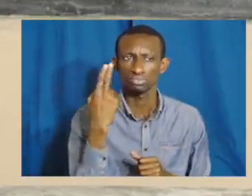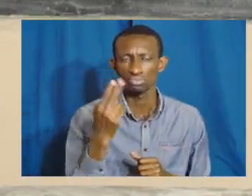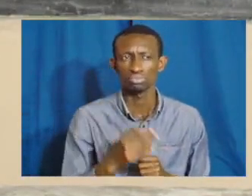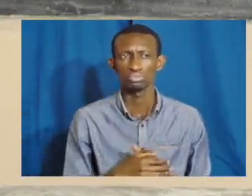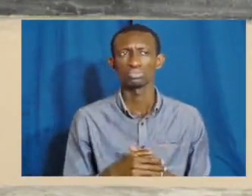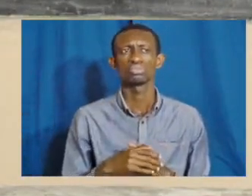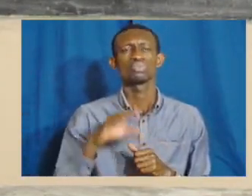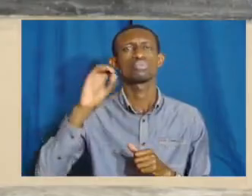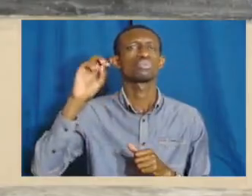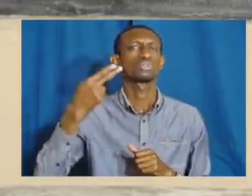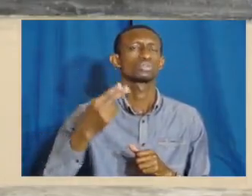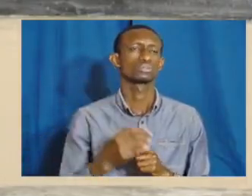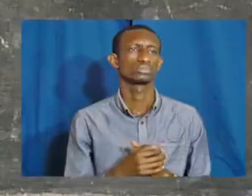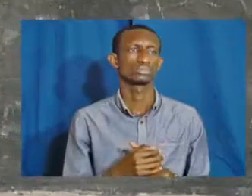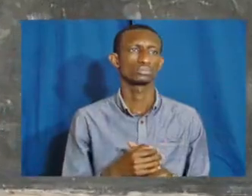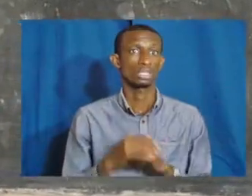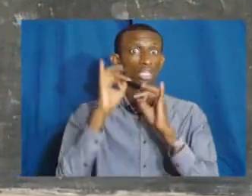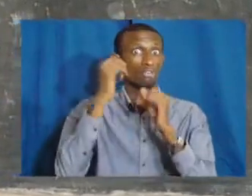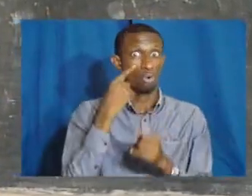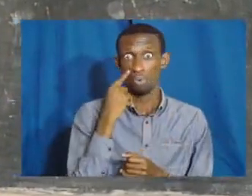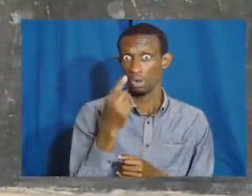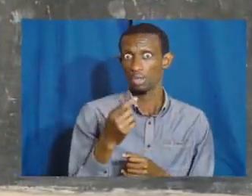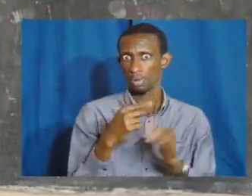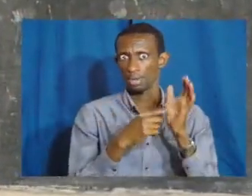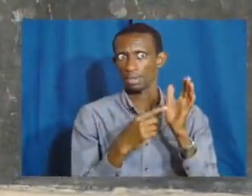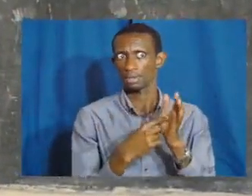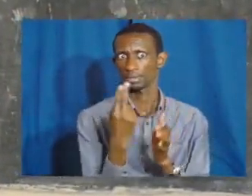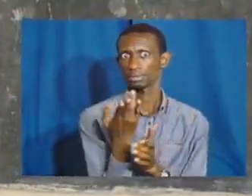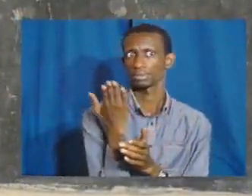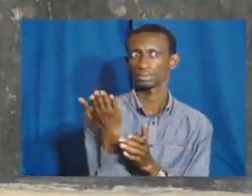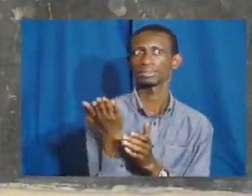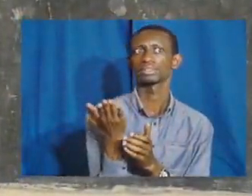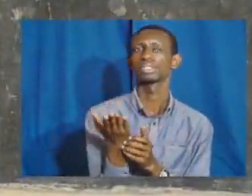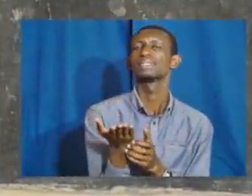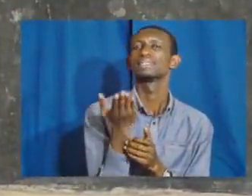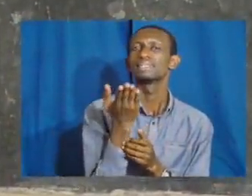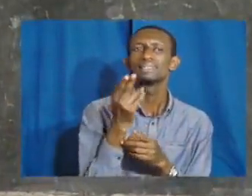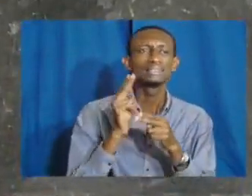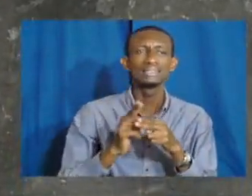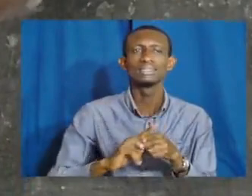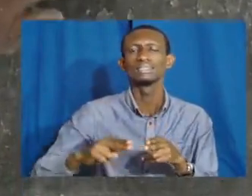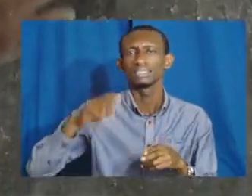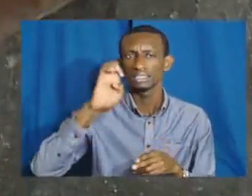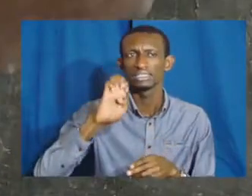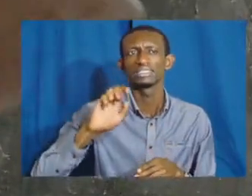CH2, OH. When you look at these two examples I've given, this is ethanol,